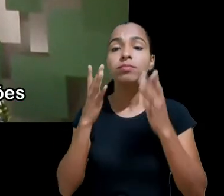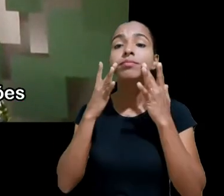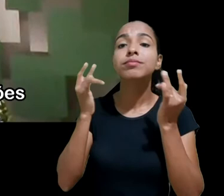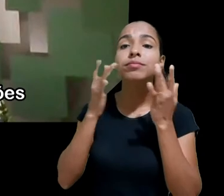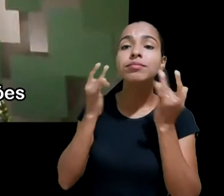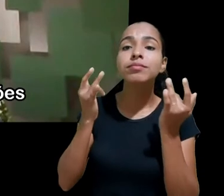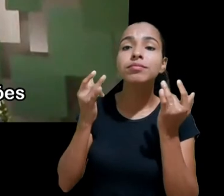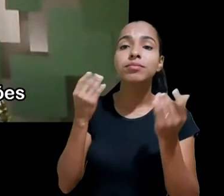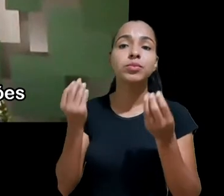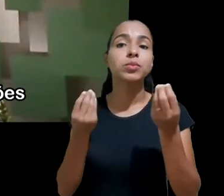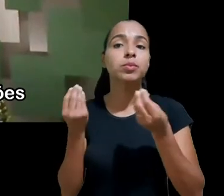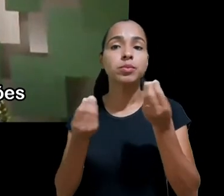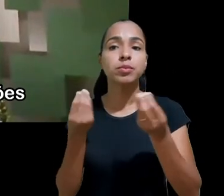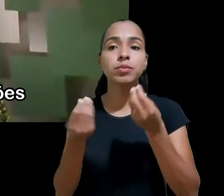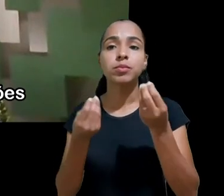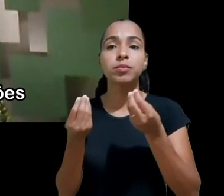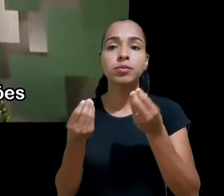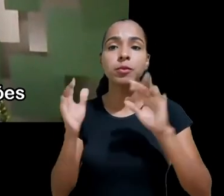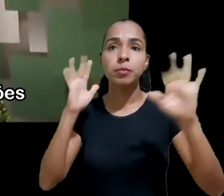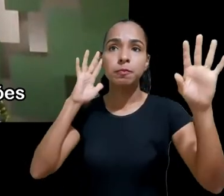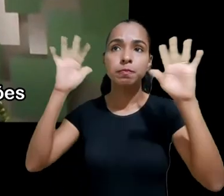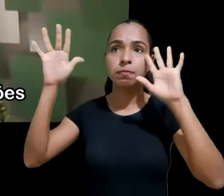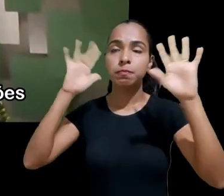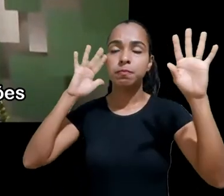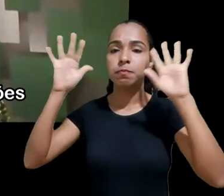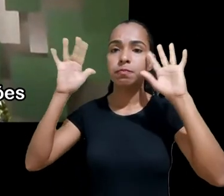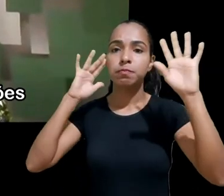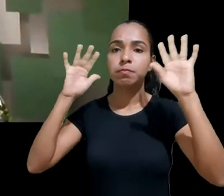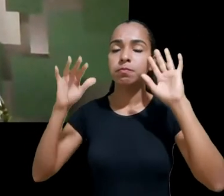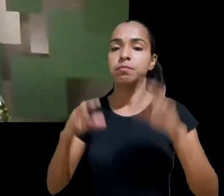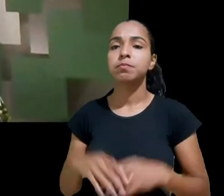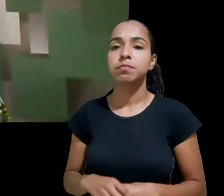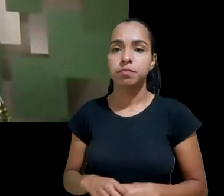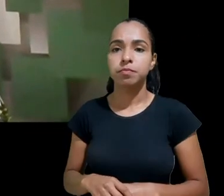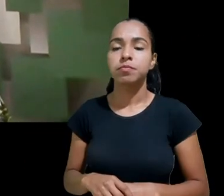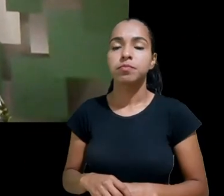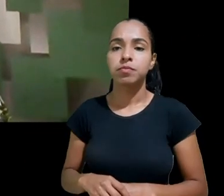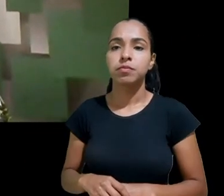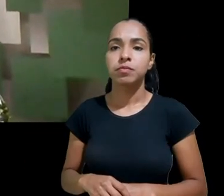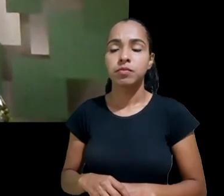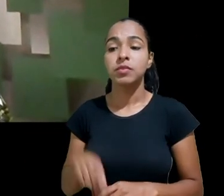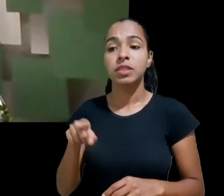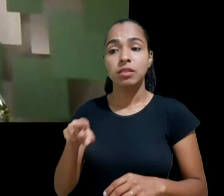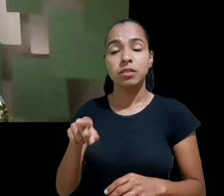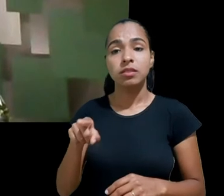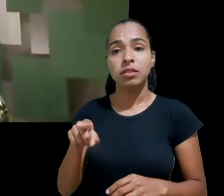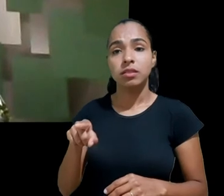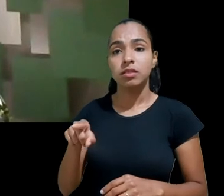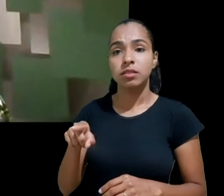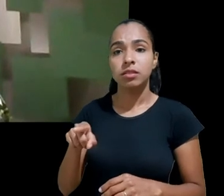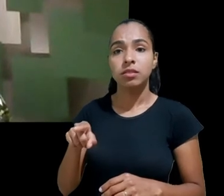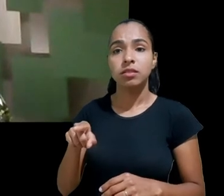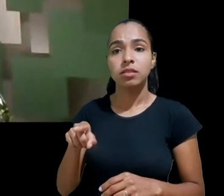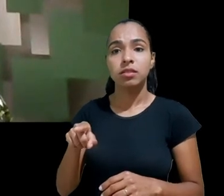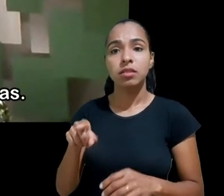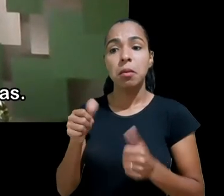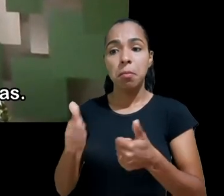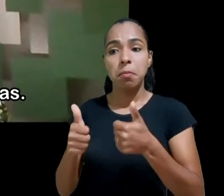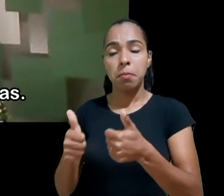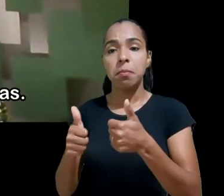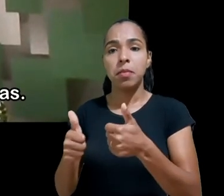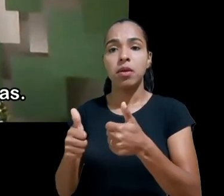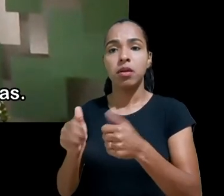subject some of those uh interventions to scrutiny just so we are sure that what is being offered